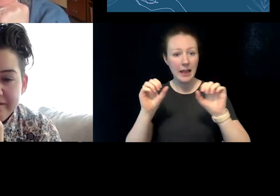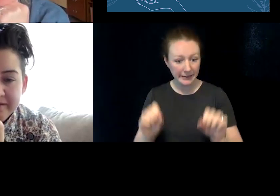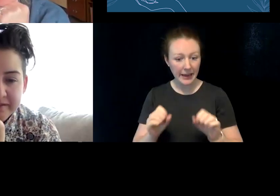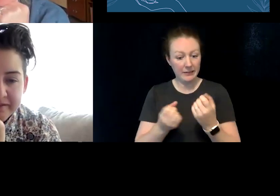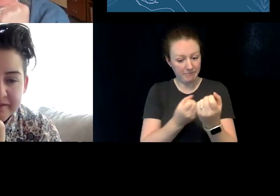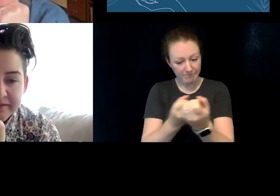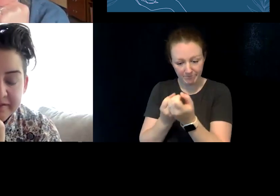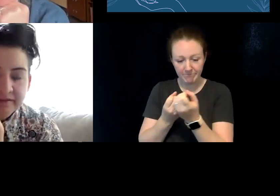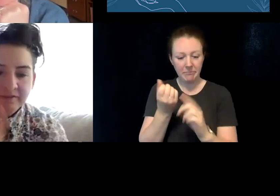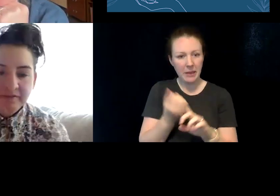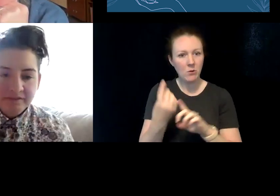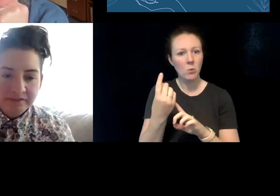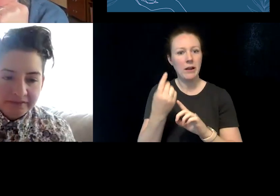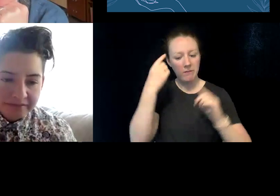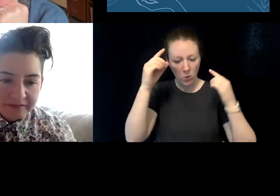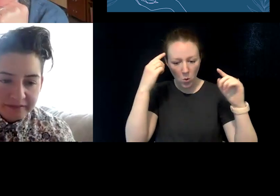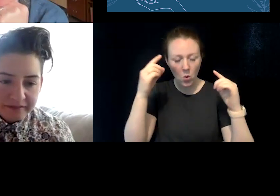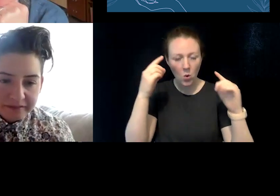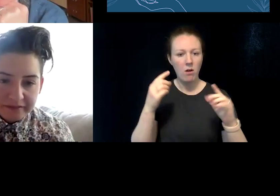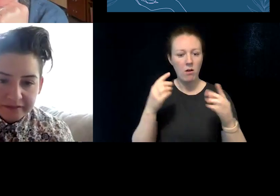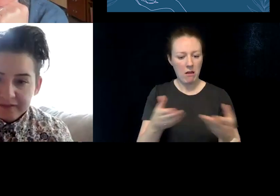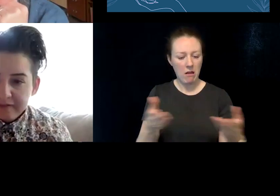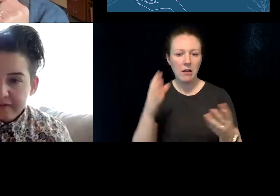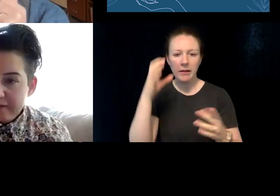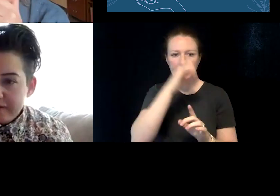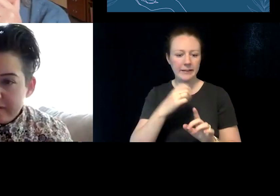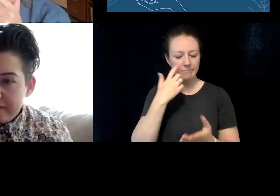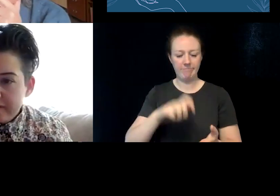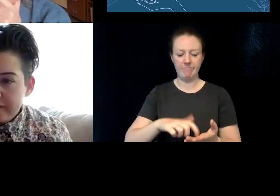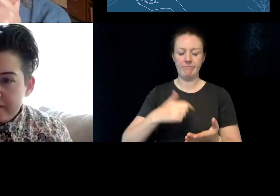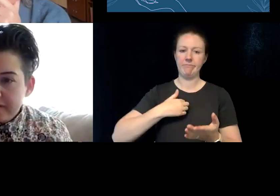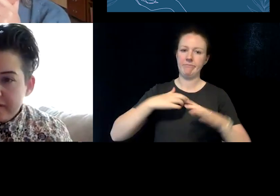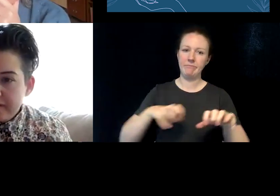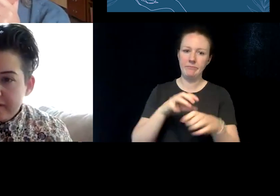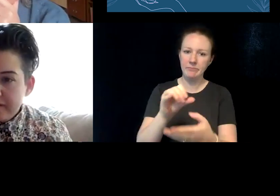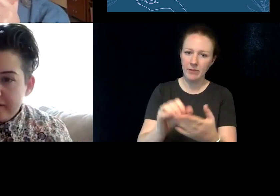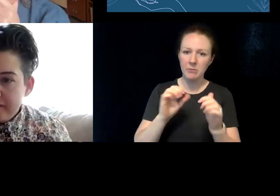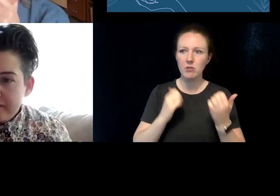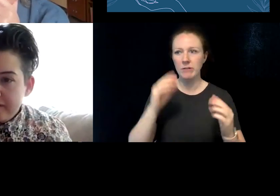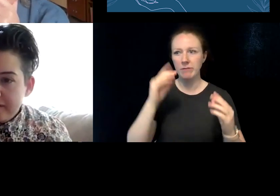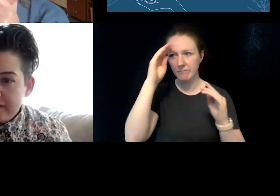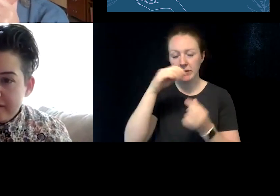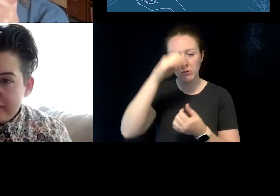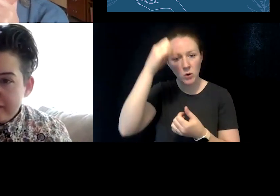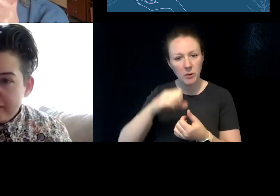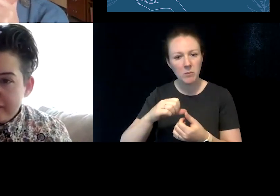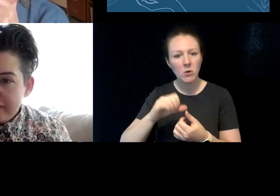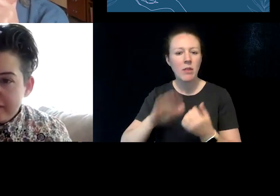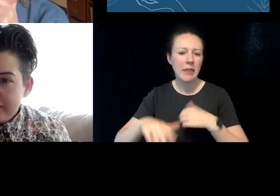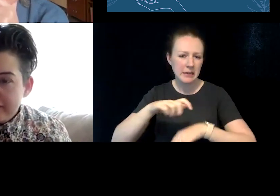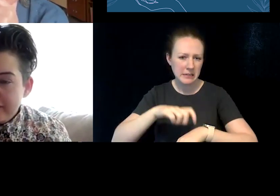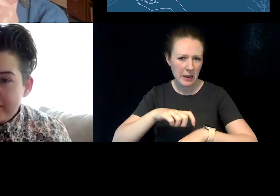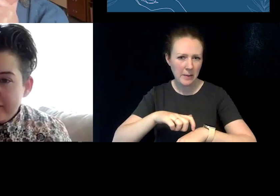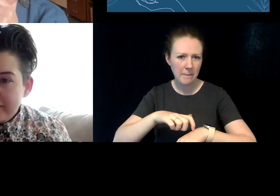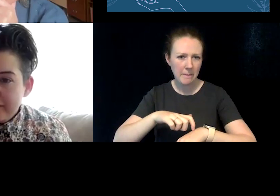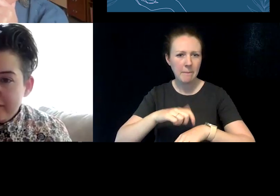know, it's recognizing when I'm doing that, I guess, and remembering that there is a time to do a little bit of that, you know, but